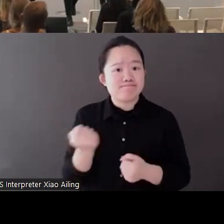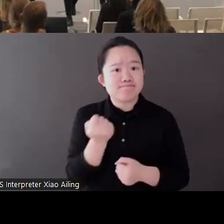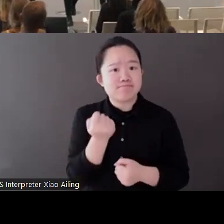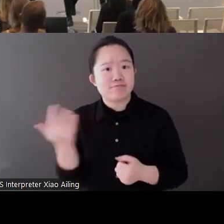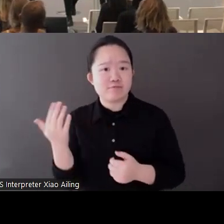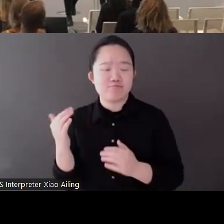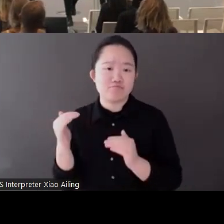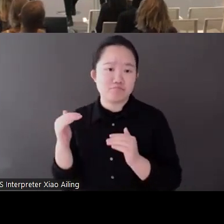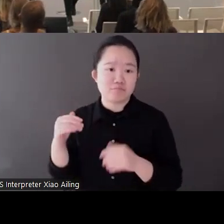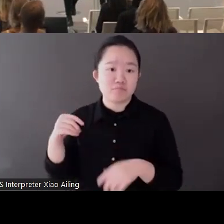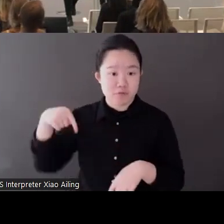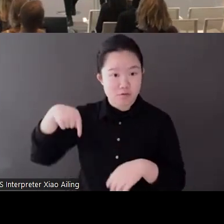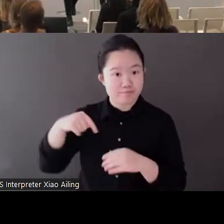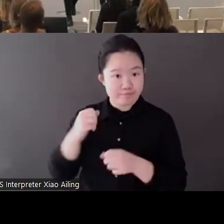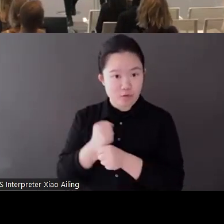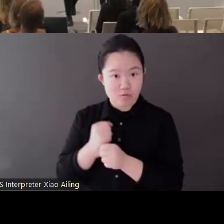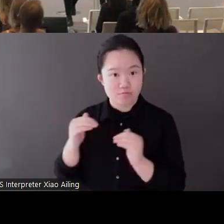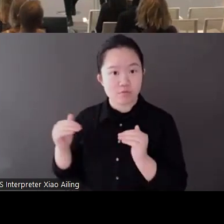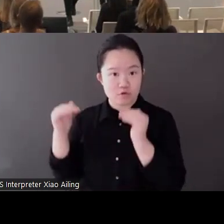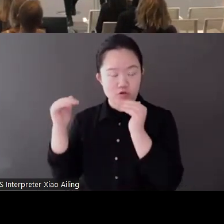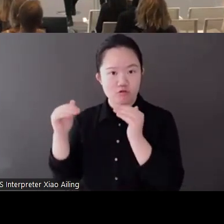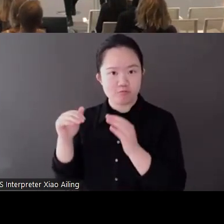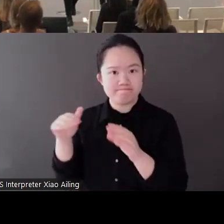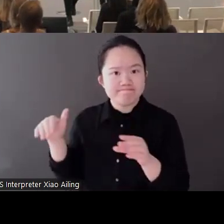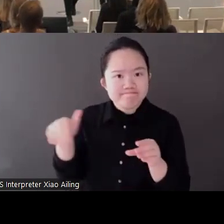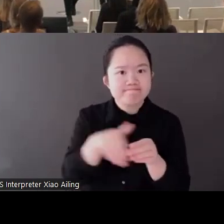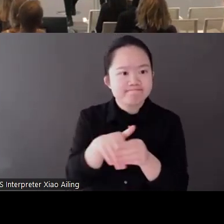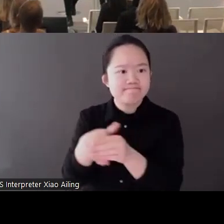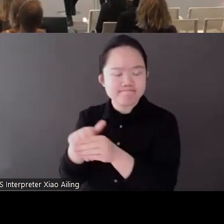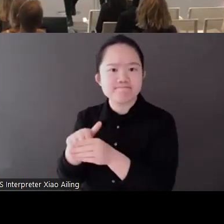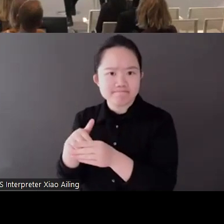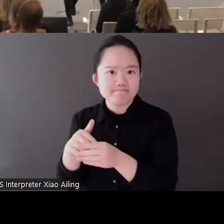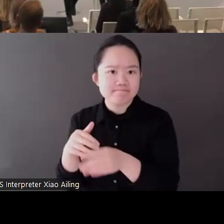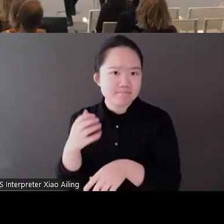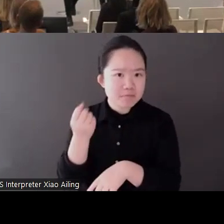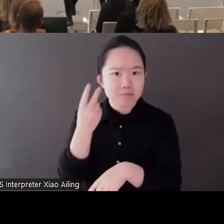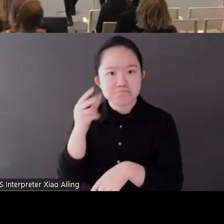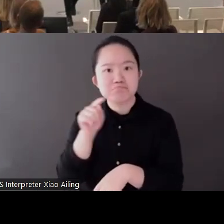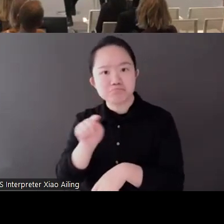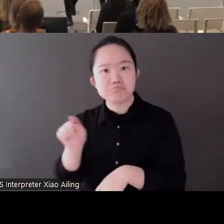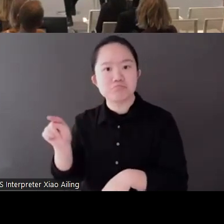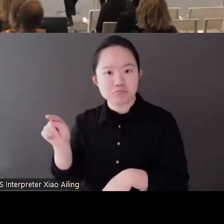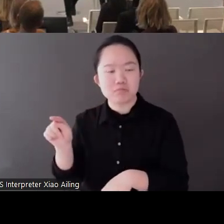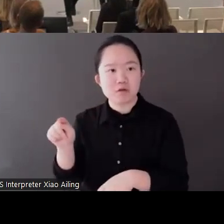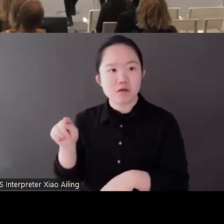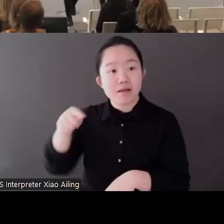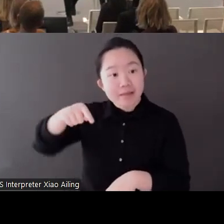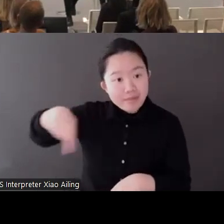our accessibility experts who would like to be certified. So the demand is growing, but it also comes from